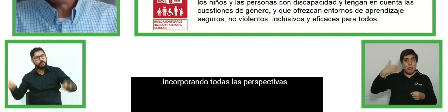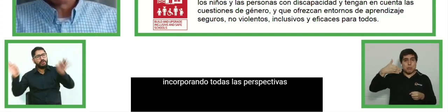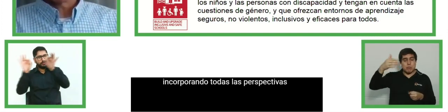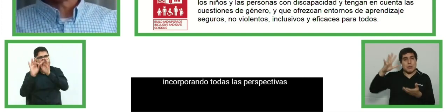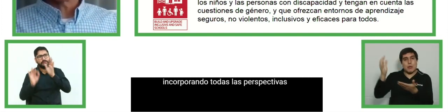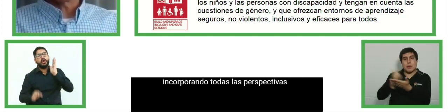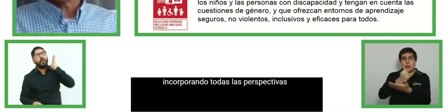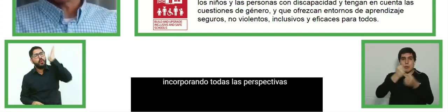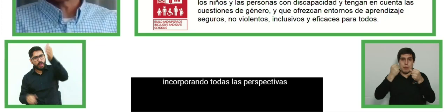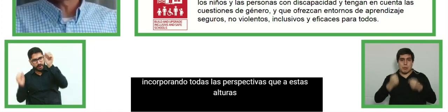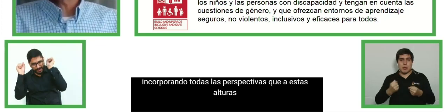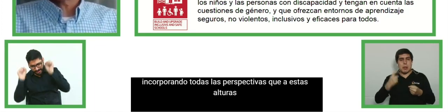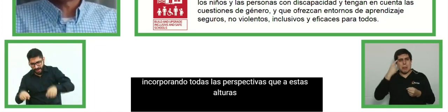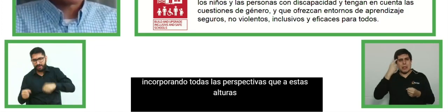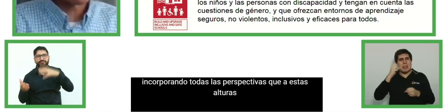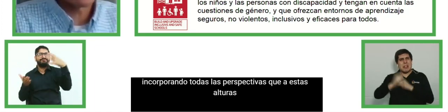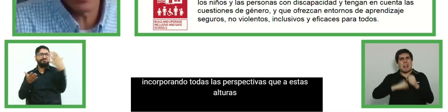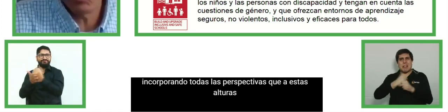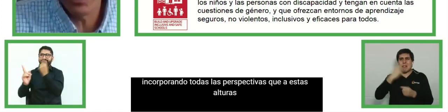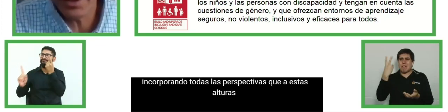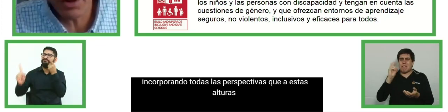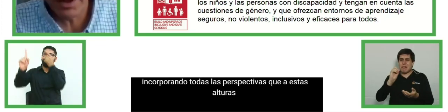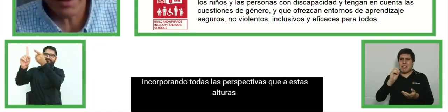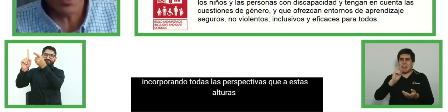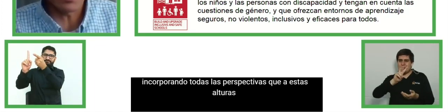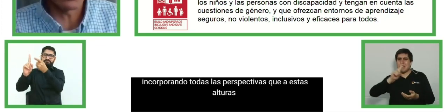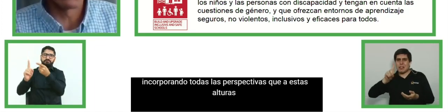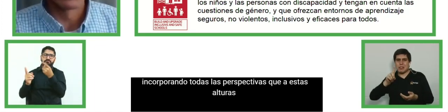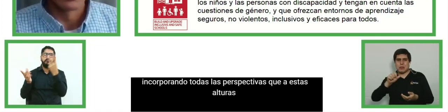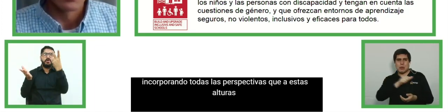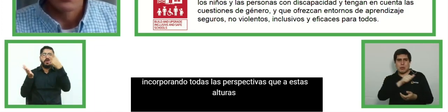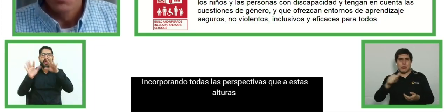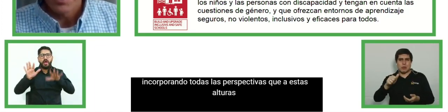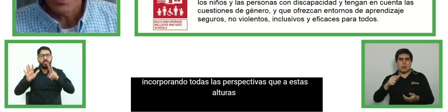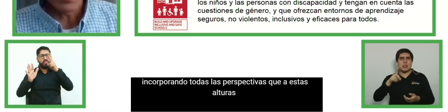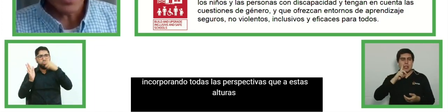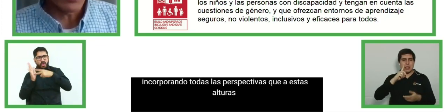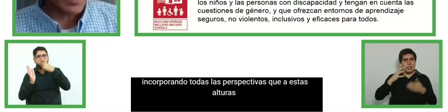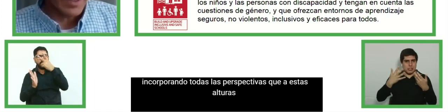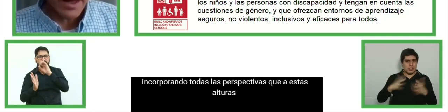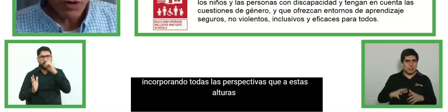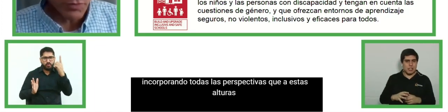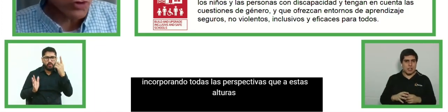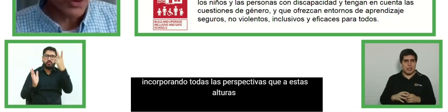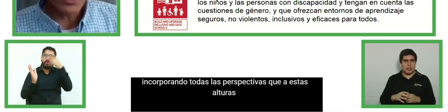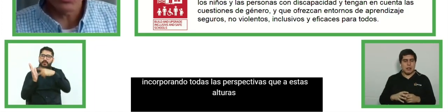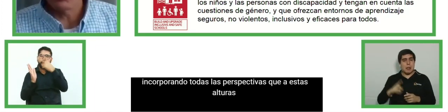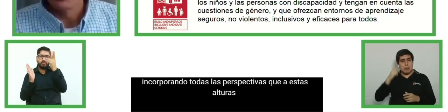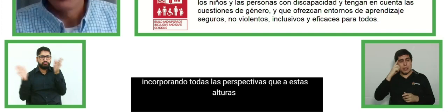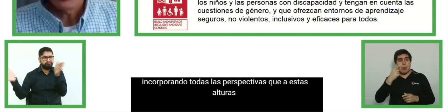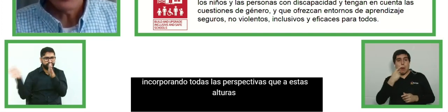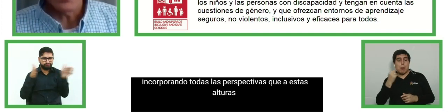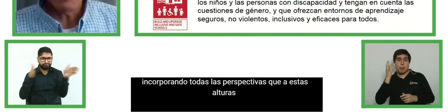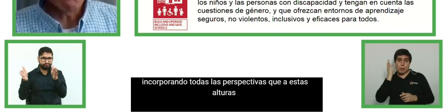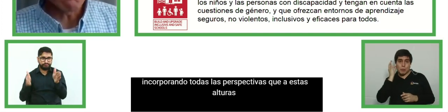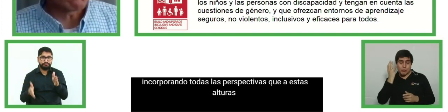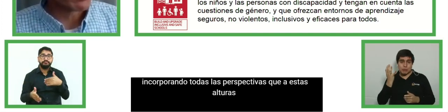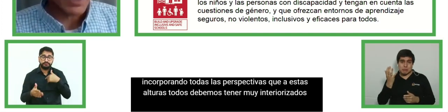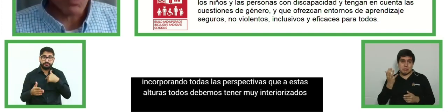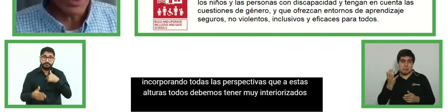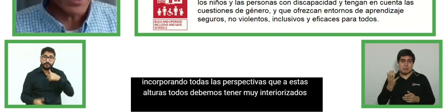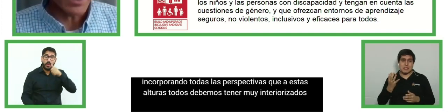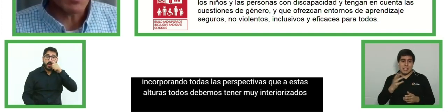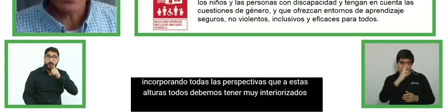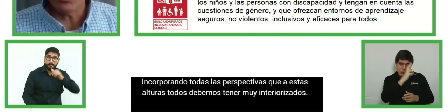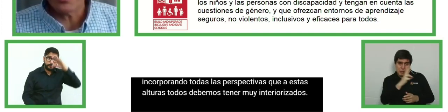all already understand gender aspects, for example, any ethnic